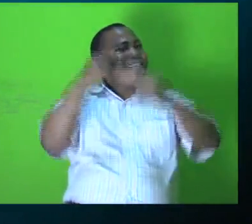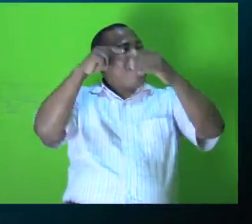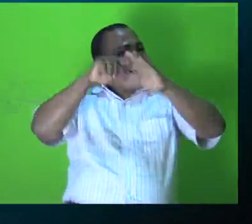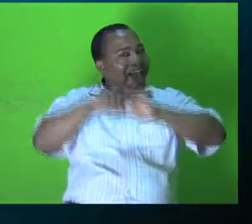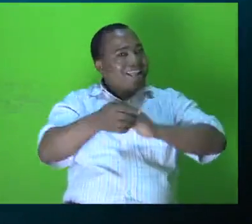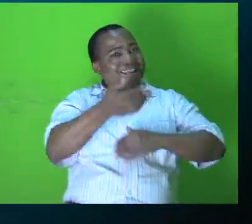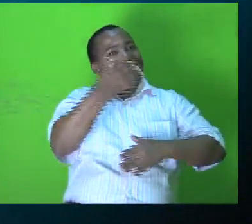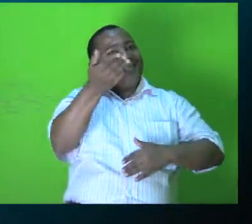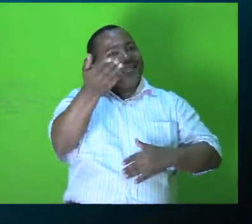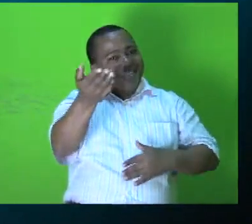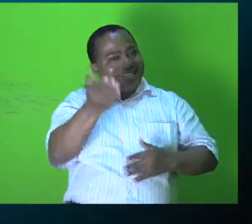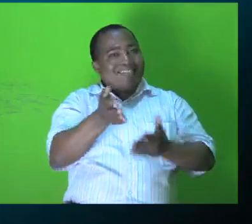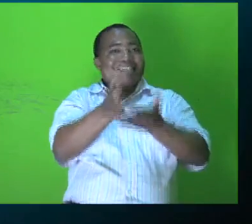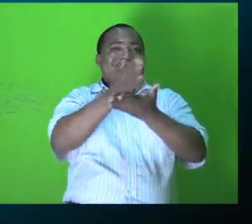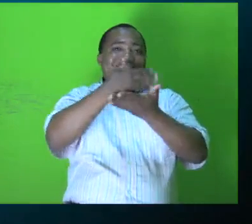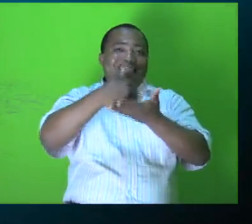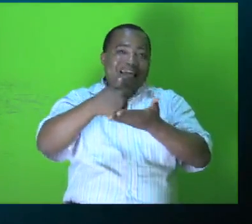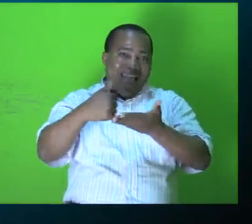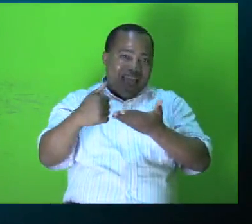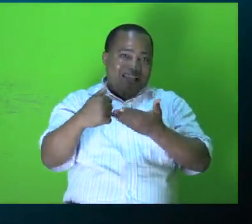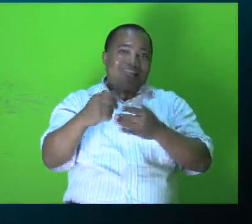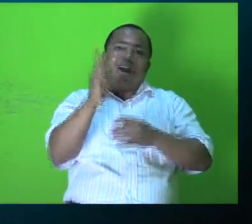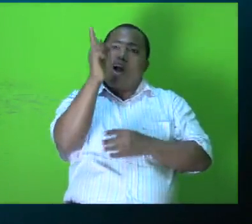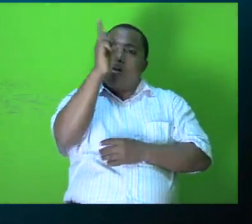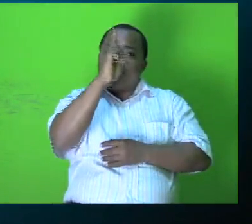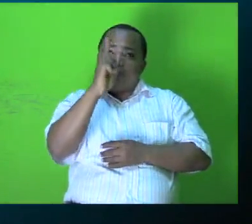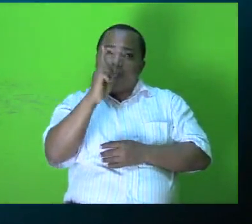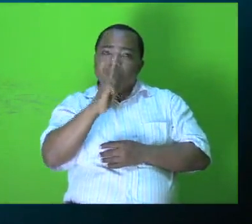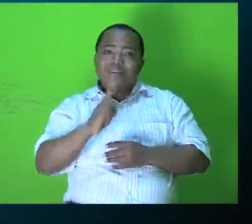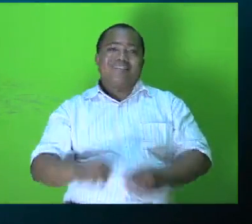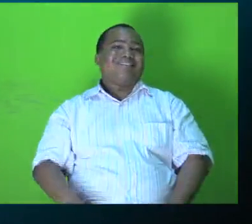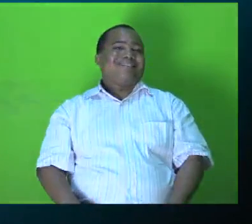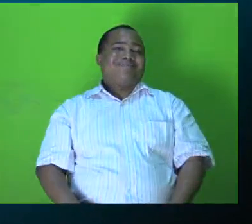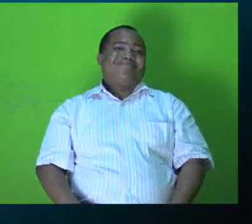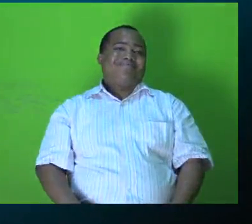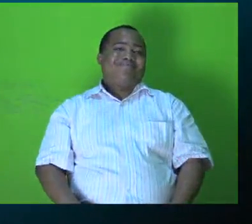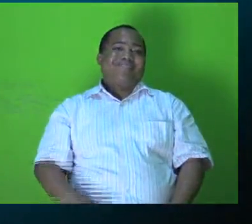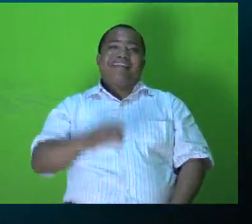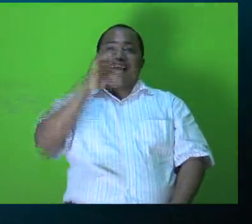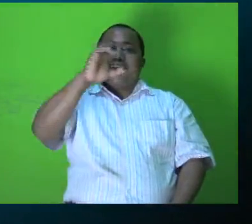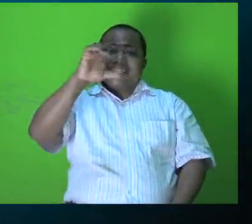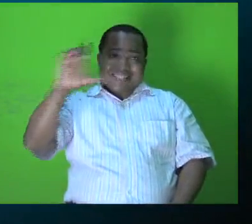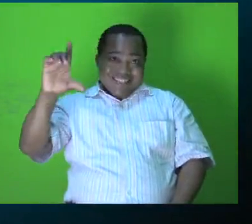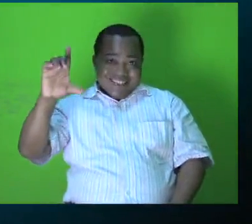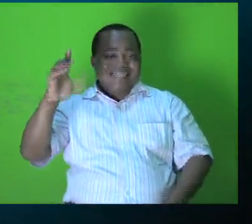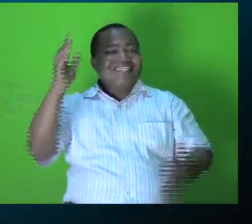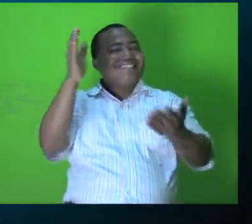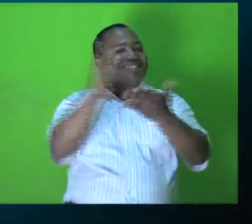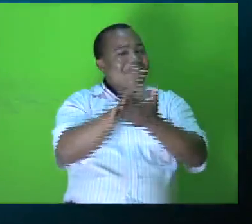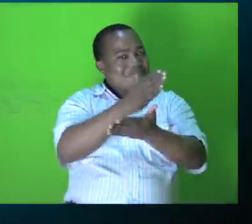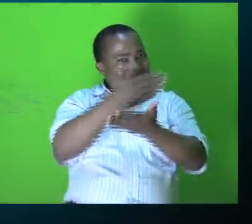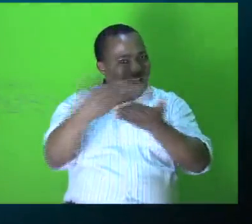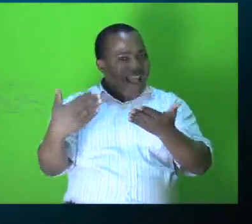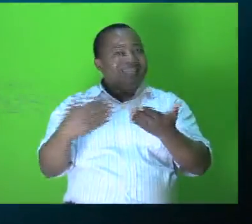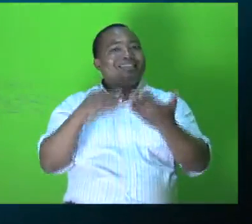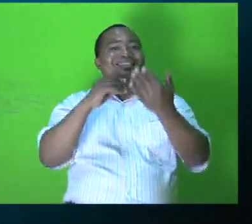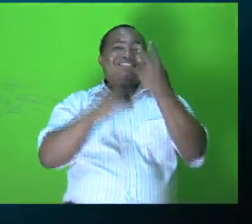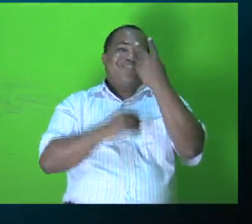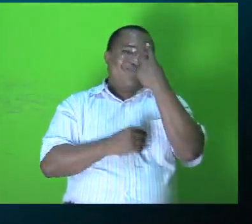each set of chromatids. The cells divide into two.